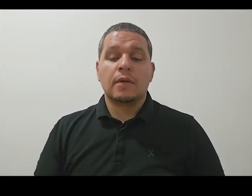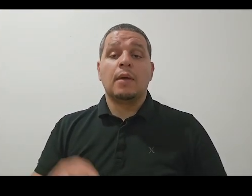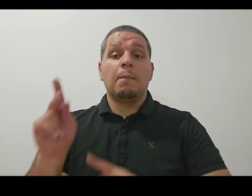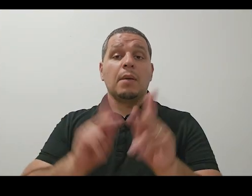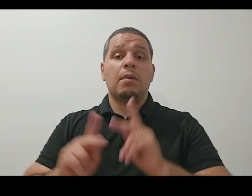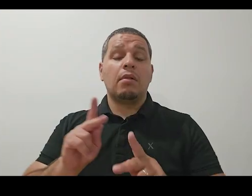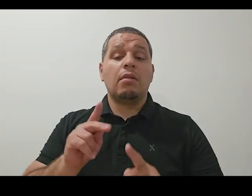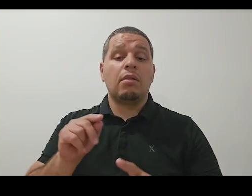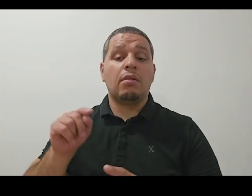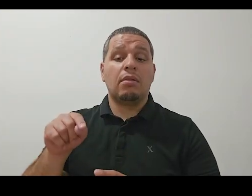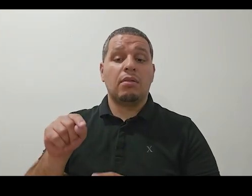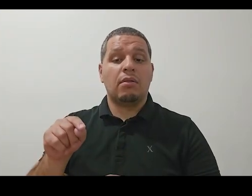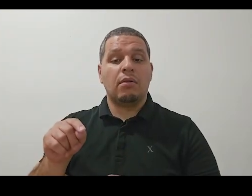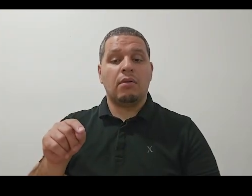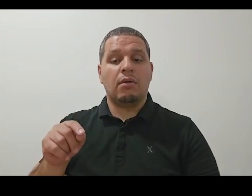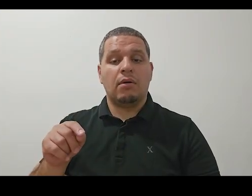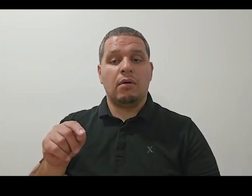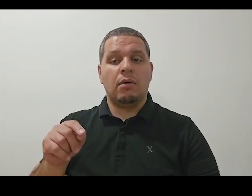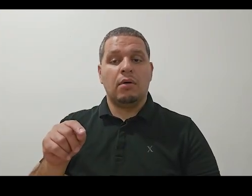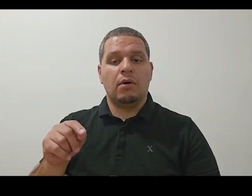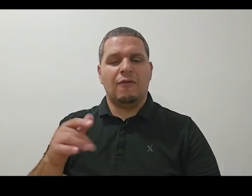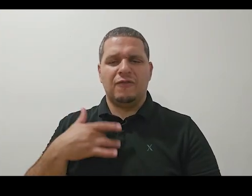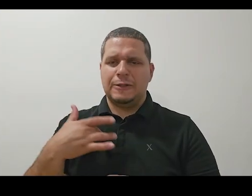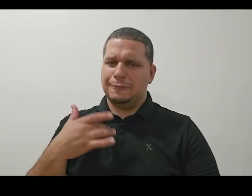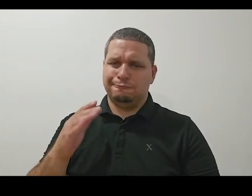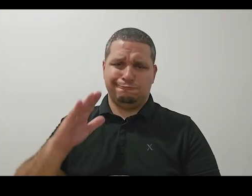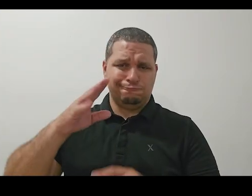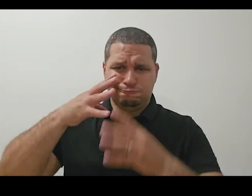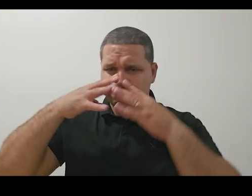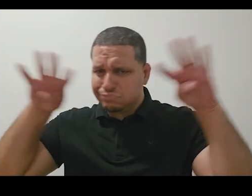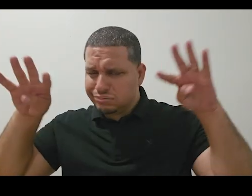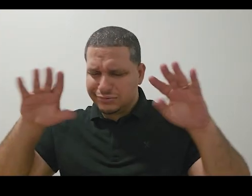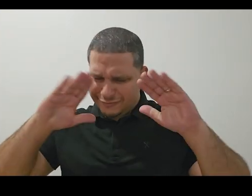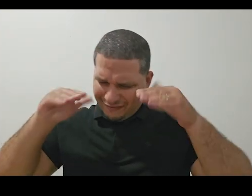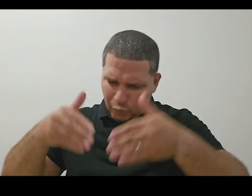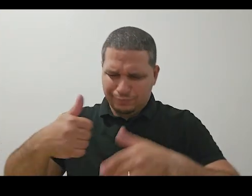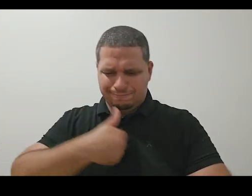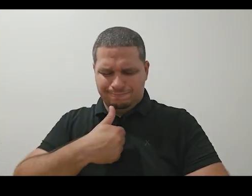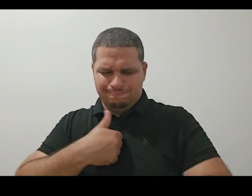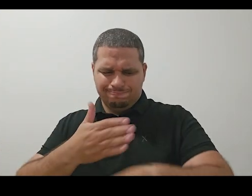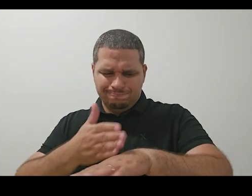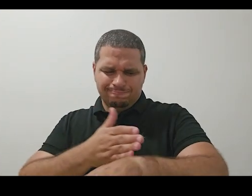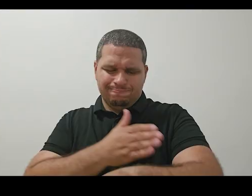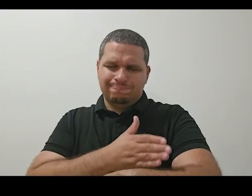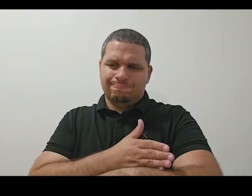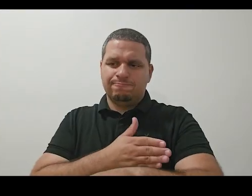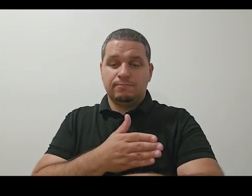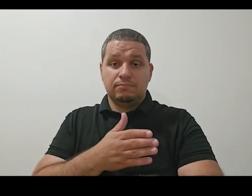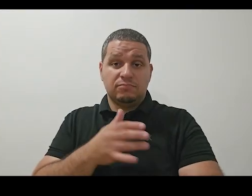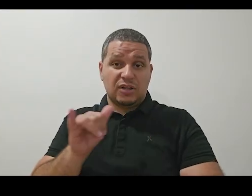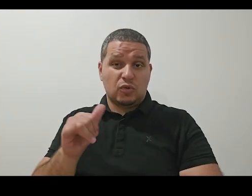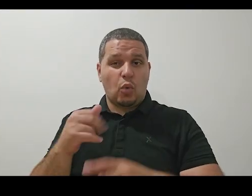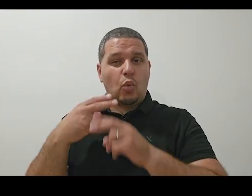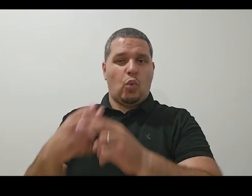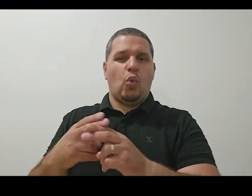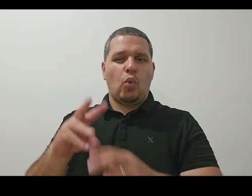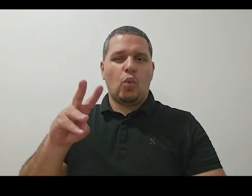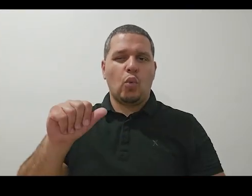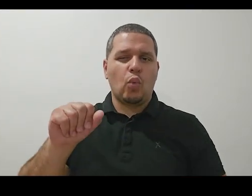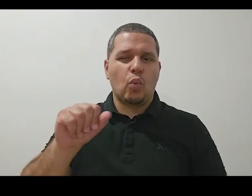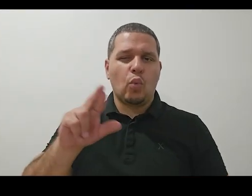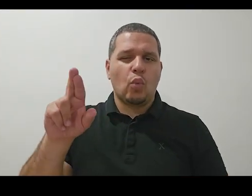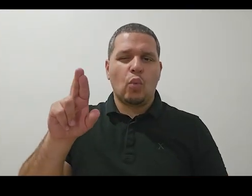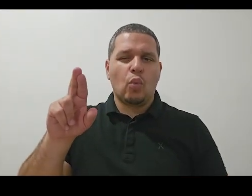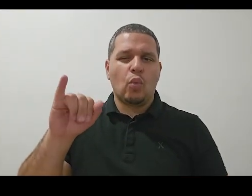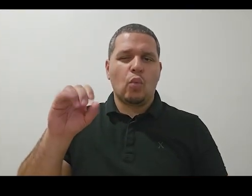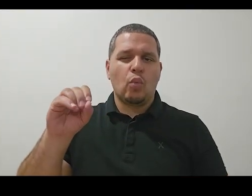And people who are kind of like warriors, really fighting these things, but they want to stay true to themselves. So I